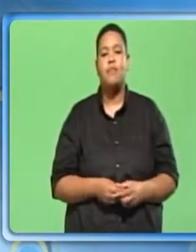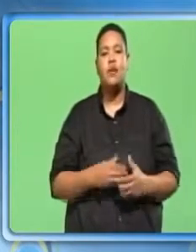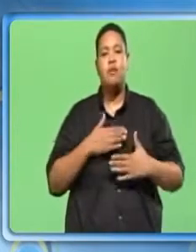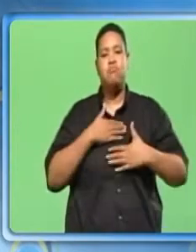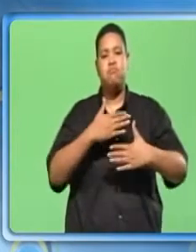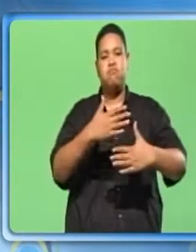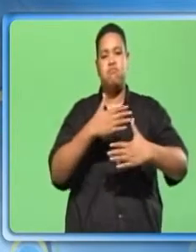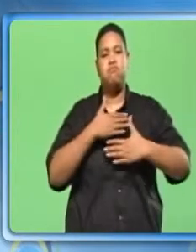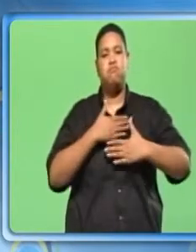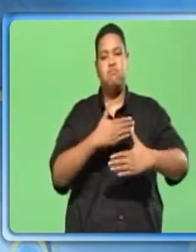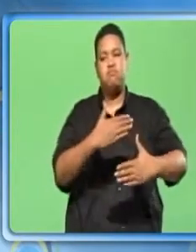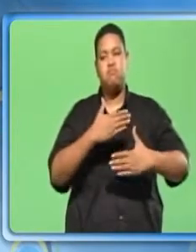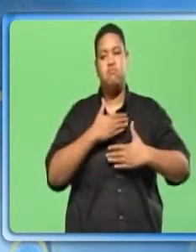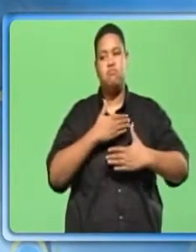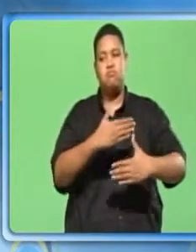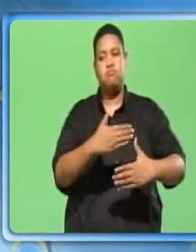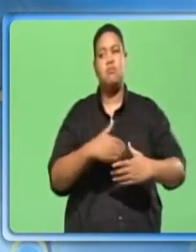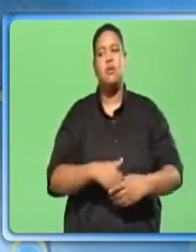respiration,